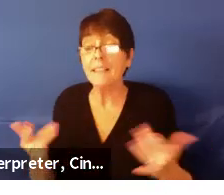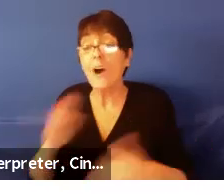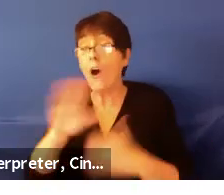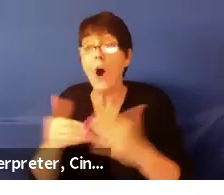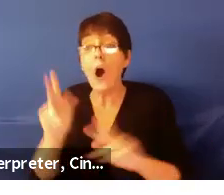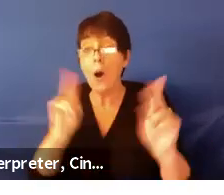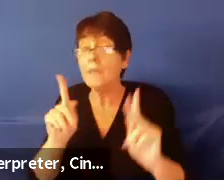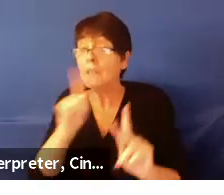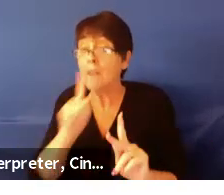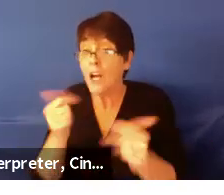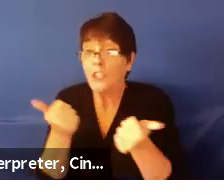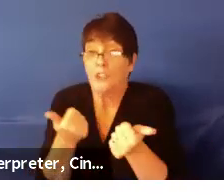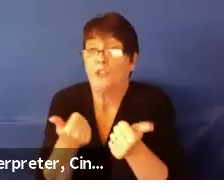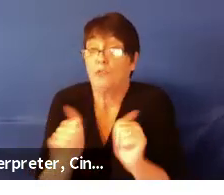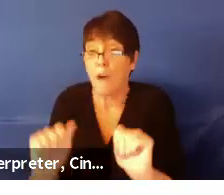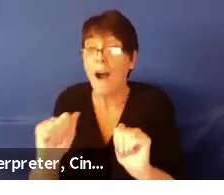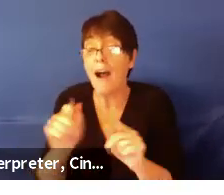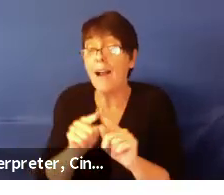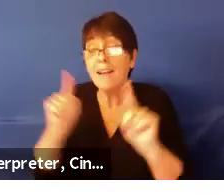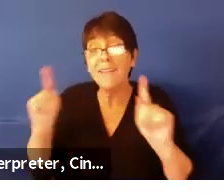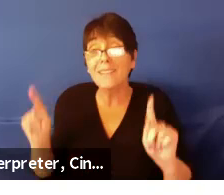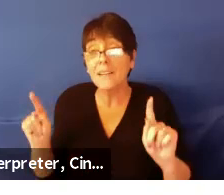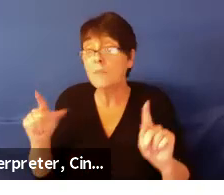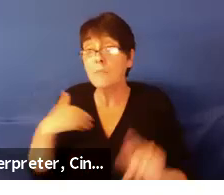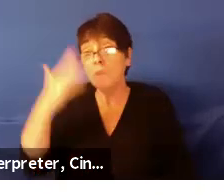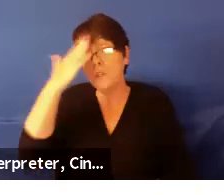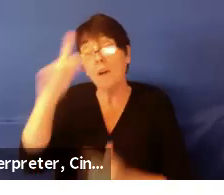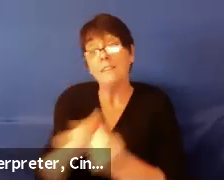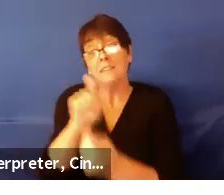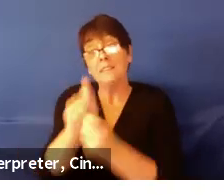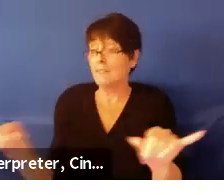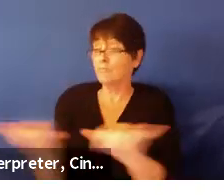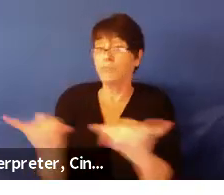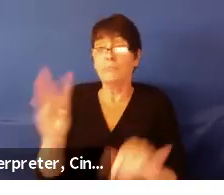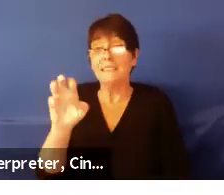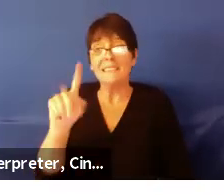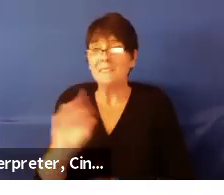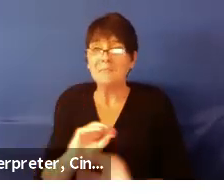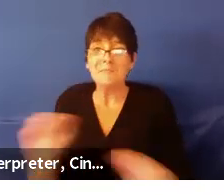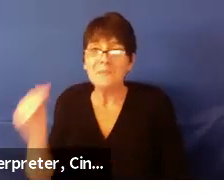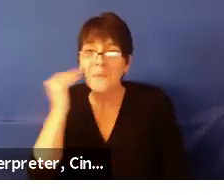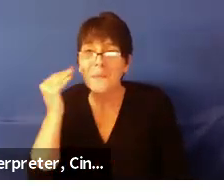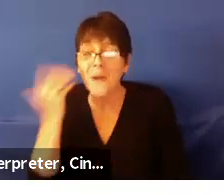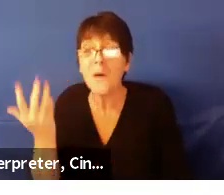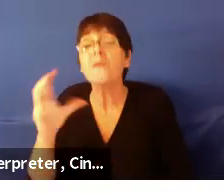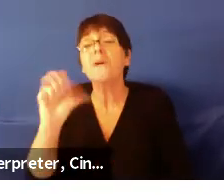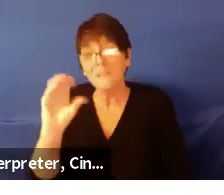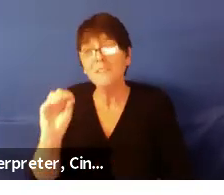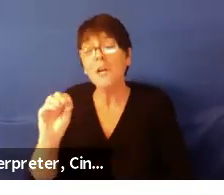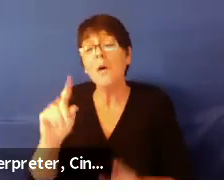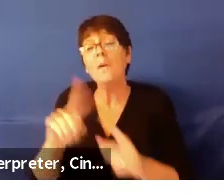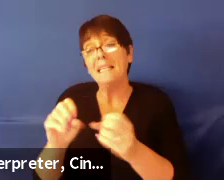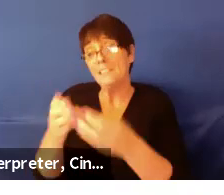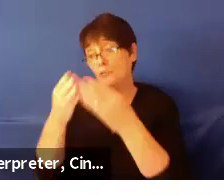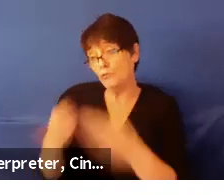are trying to be 6 feet apart, nobody really knows exactly what 6 feet means. The other thing is, I think in general,